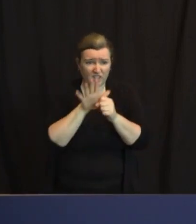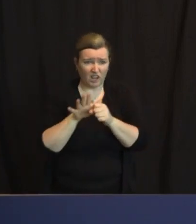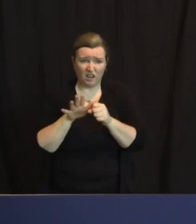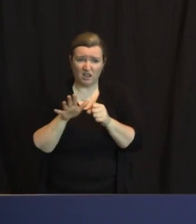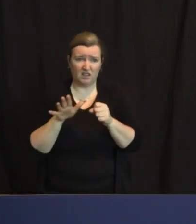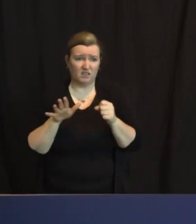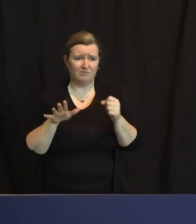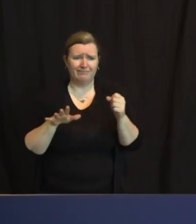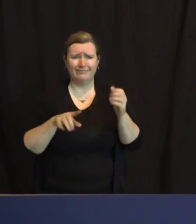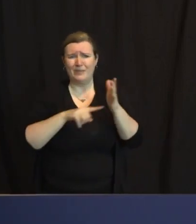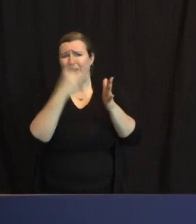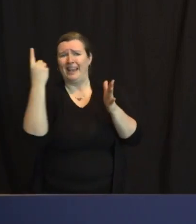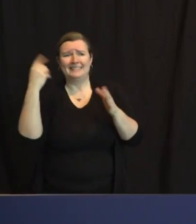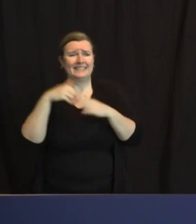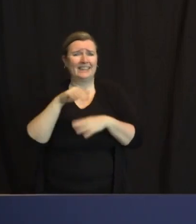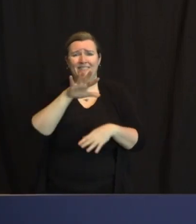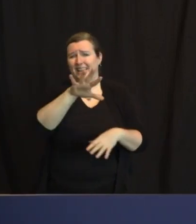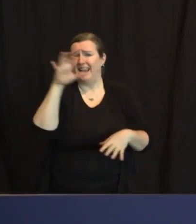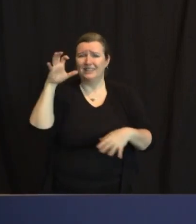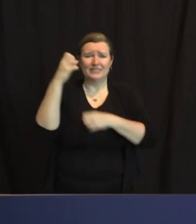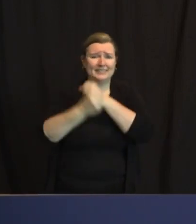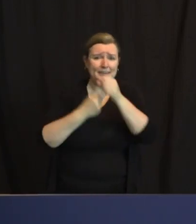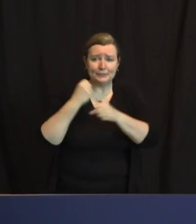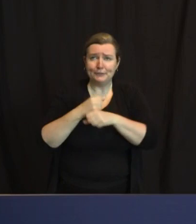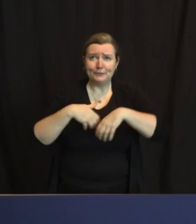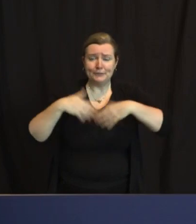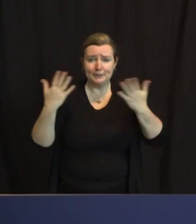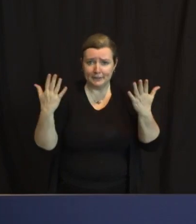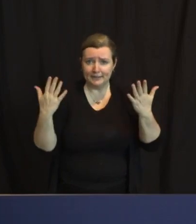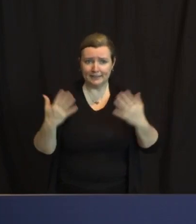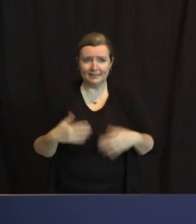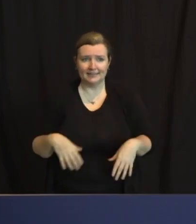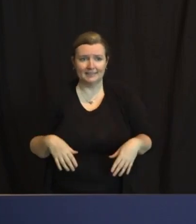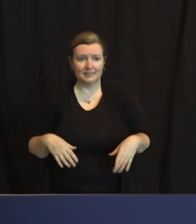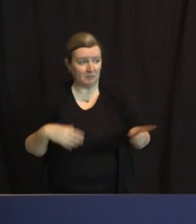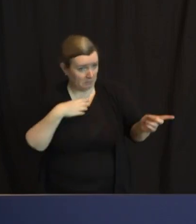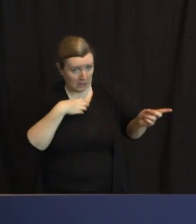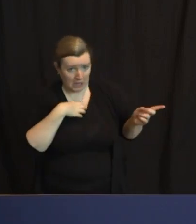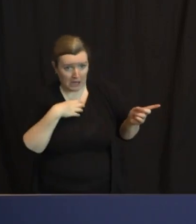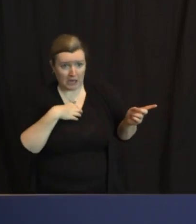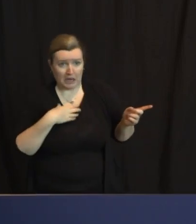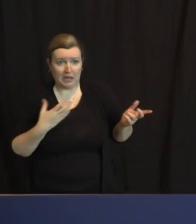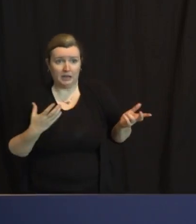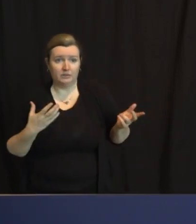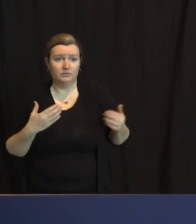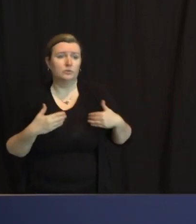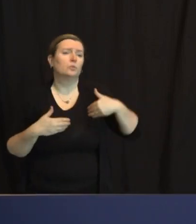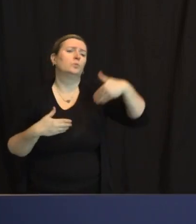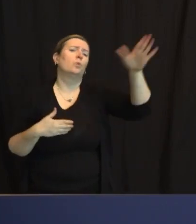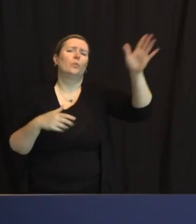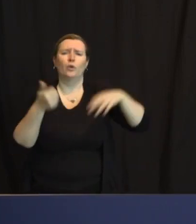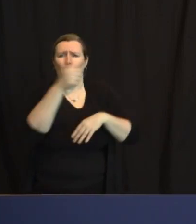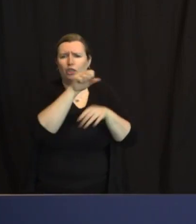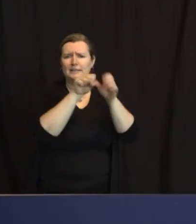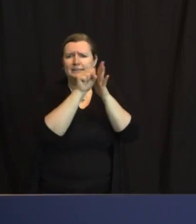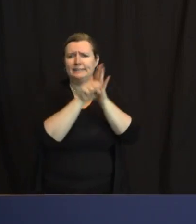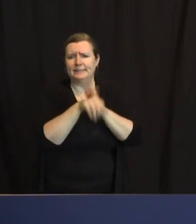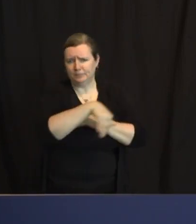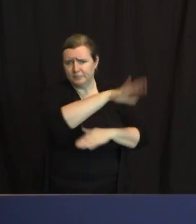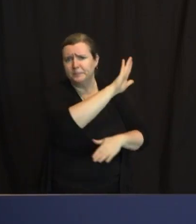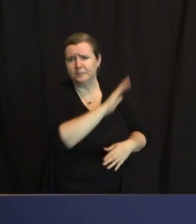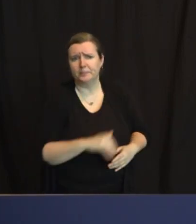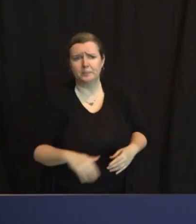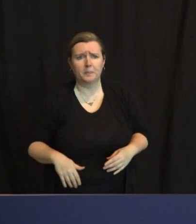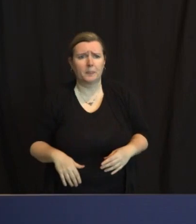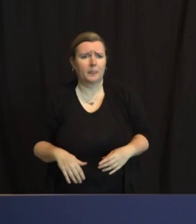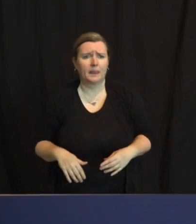I would say to anyone who thinks that, go to another state, because New Jersey's performance in this regard, again, this is not going to give